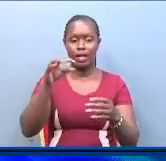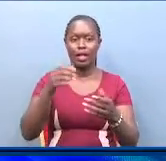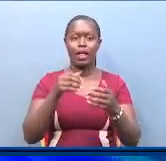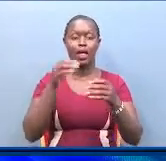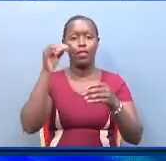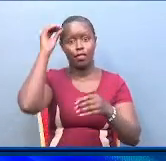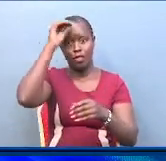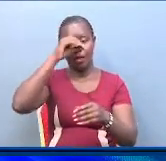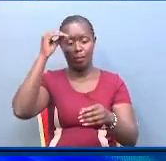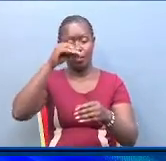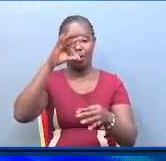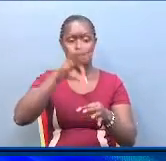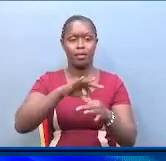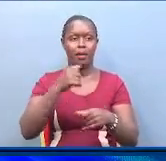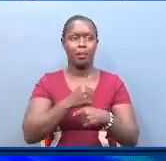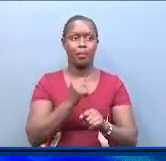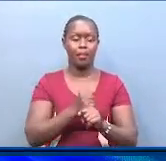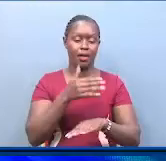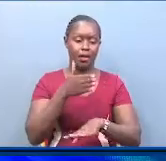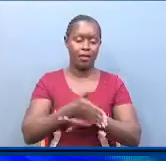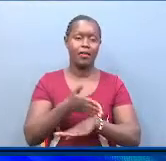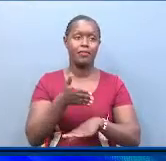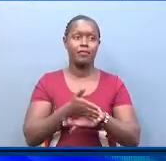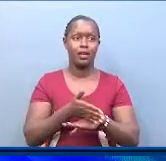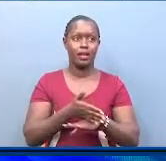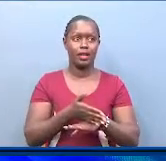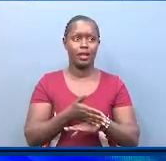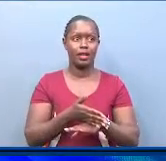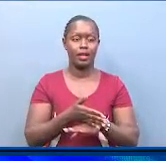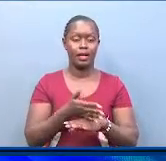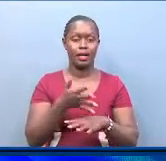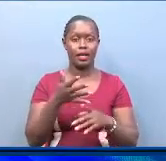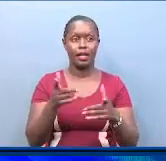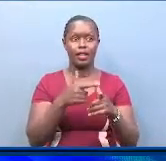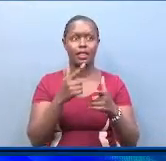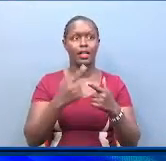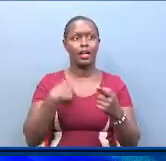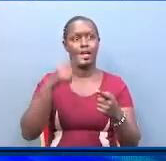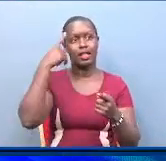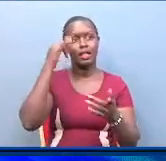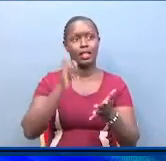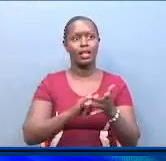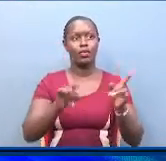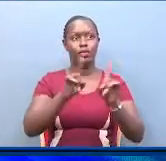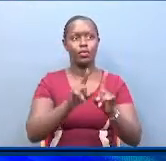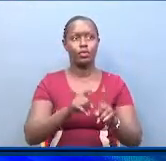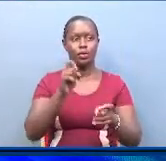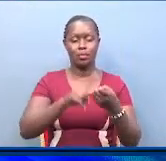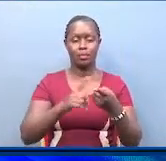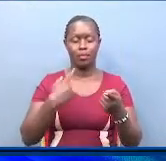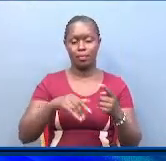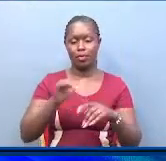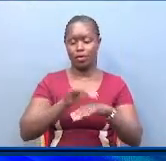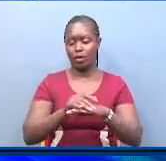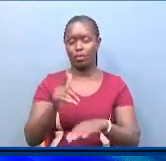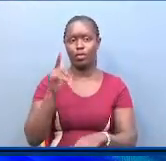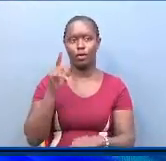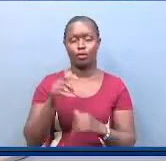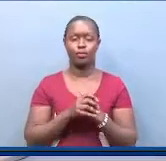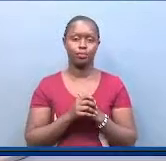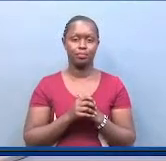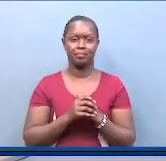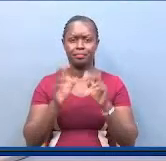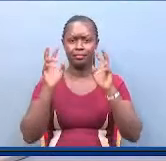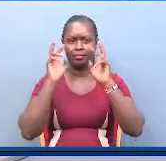pollsters make fake predictions, I think they should be caught up with the law. You're watching